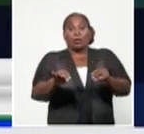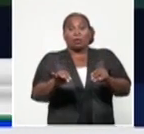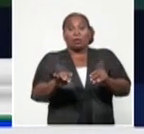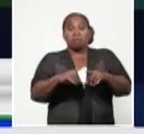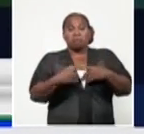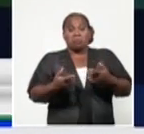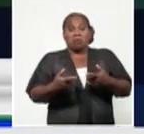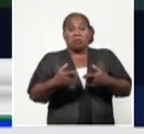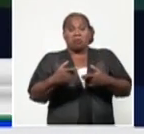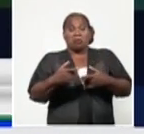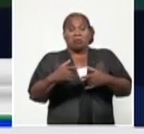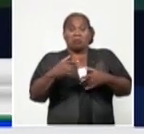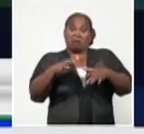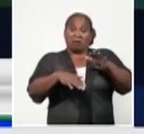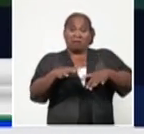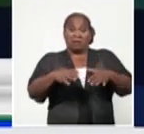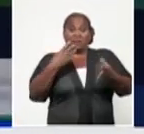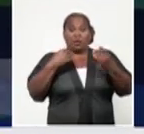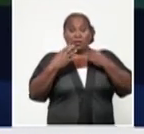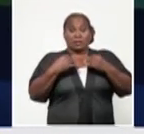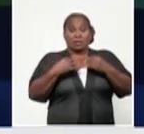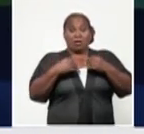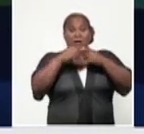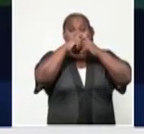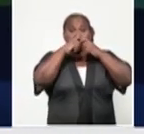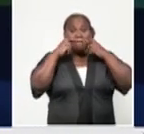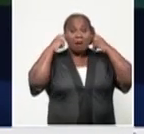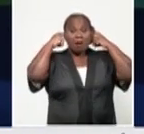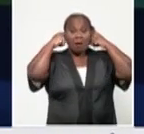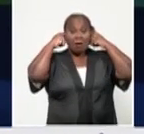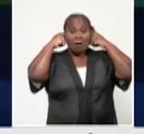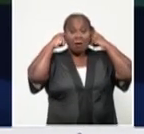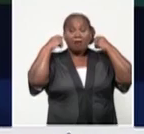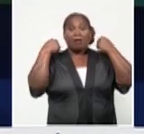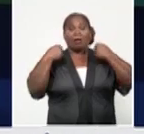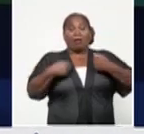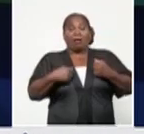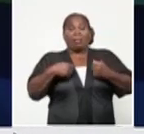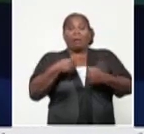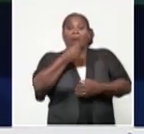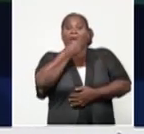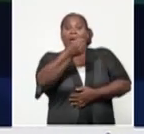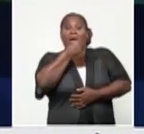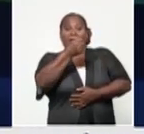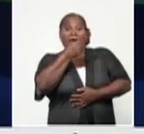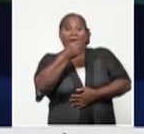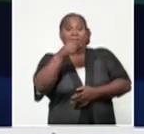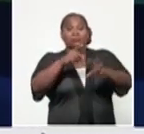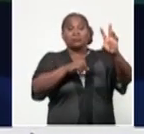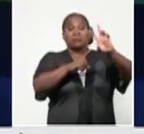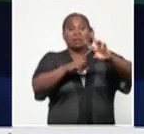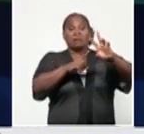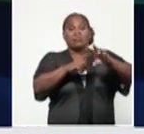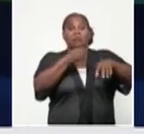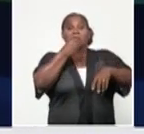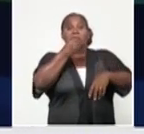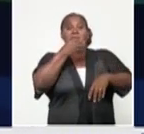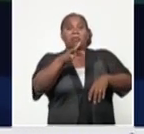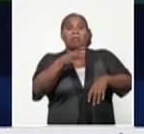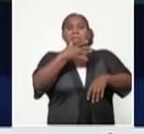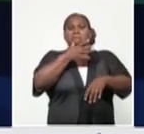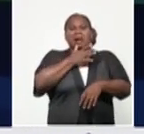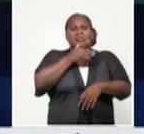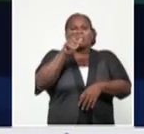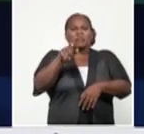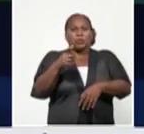I do this because people see us talking in the media without our face masks and then think that they